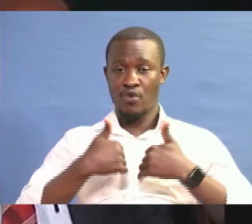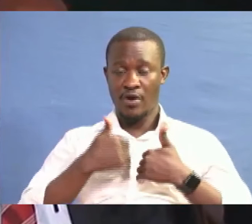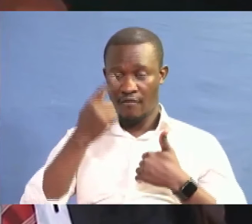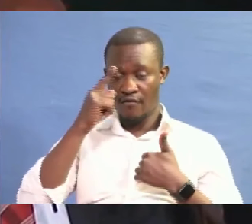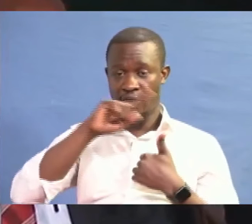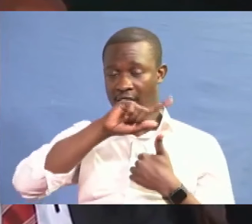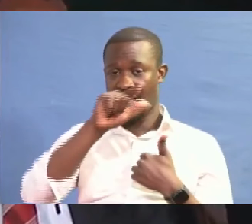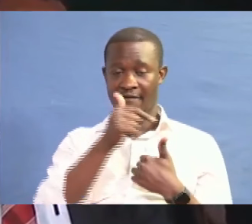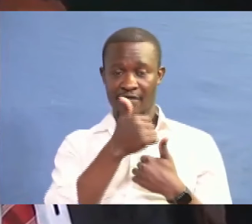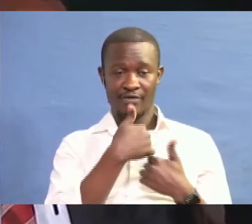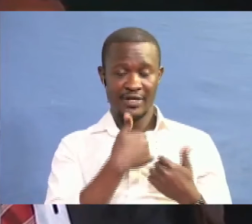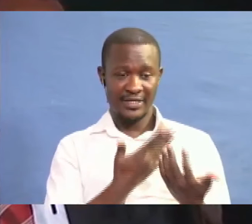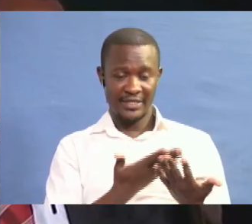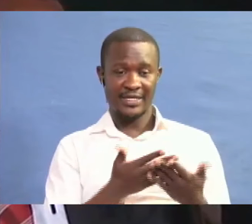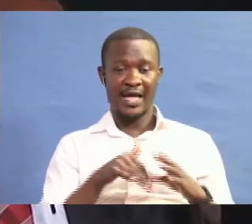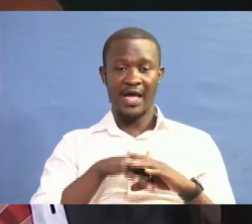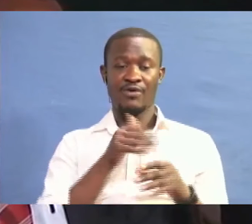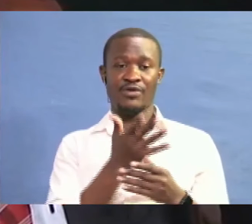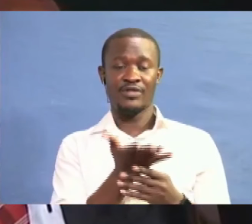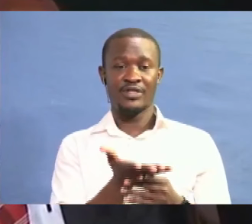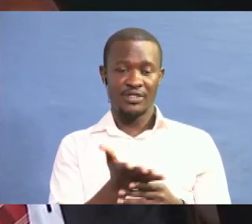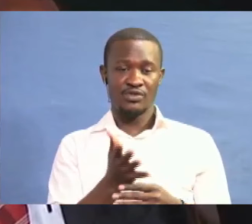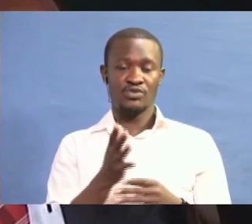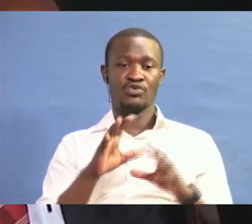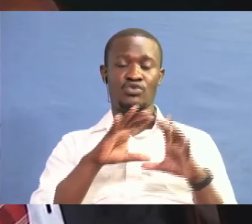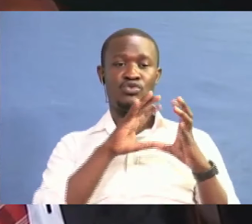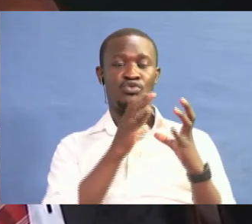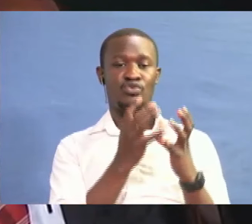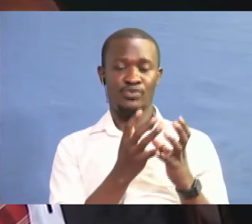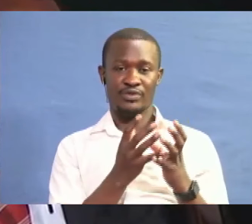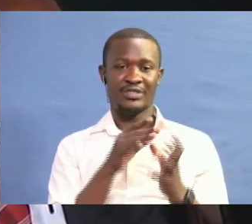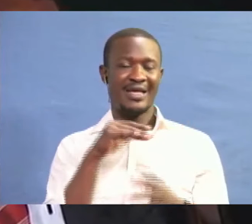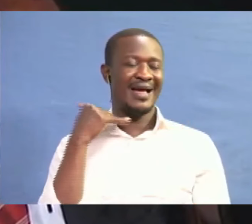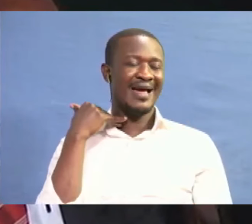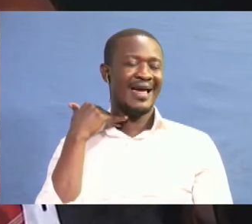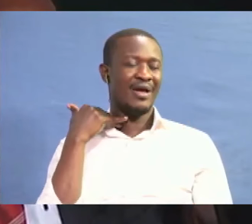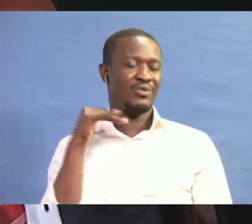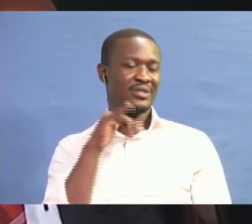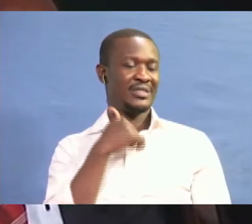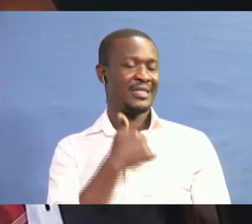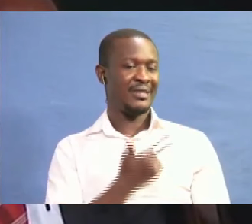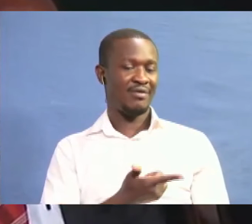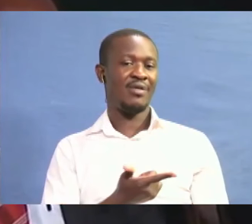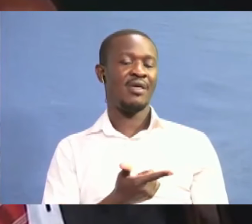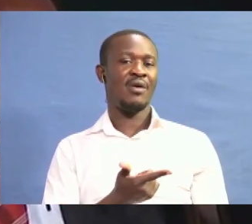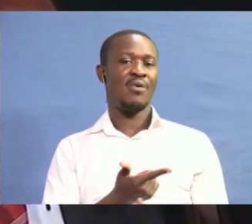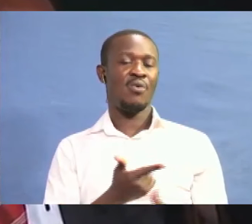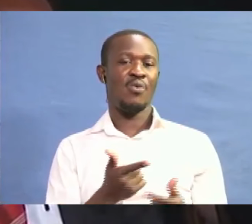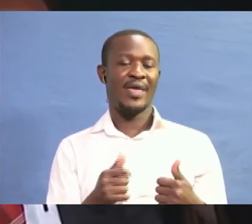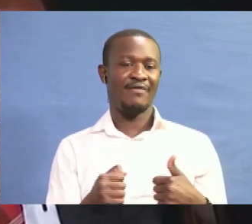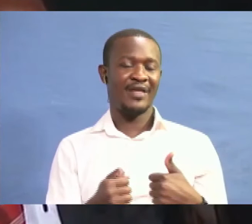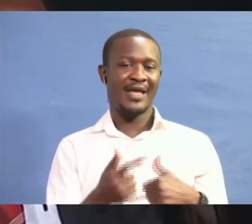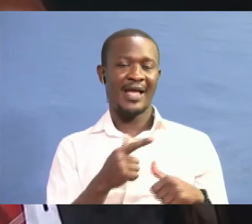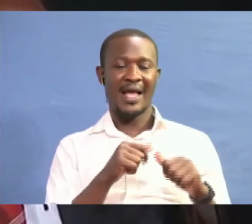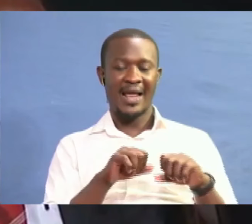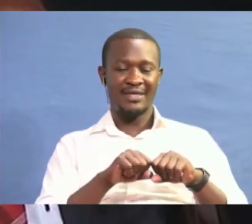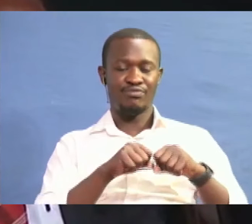everyone is out of this world. I had so much hopes in you. We are crushed as a